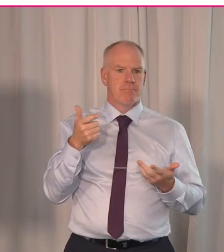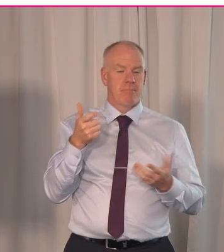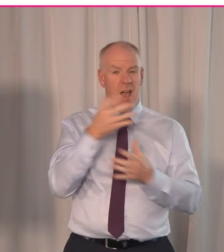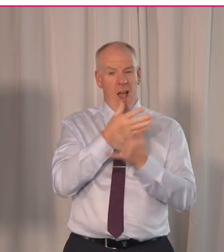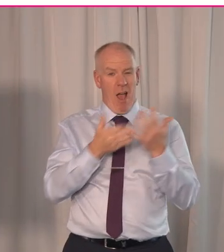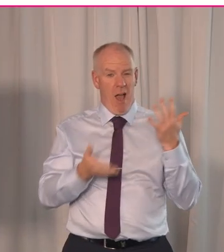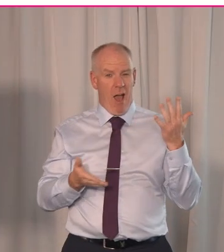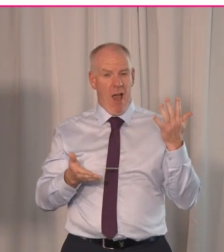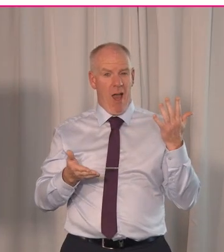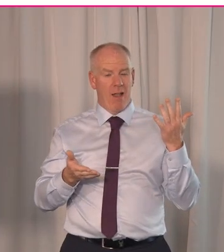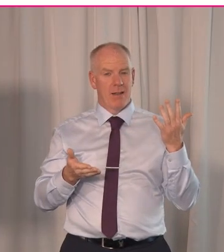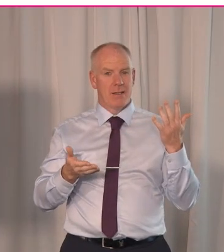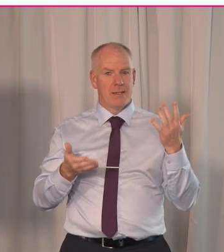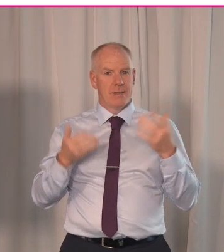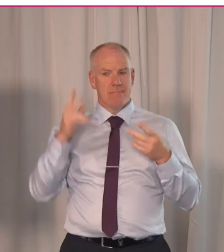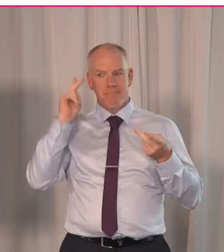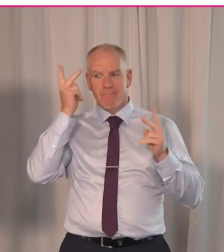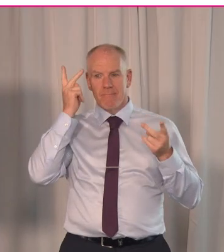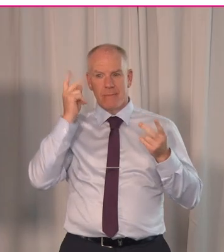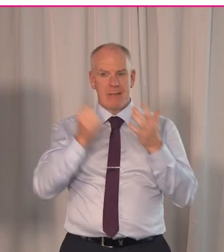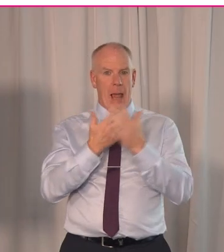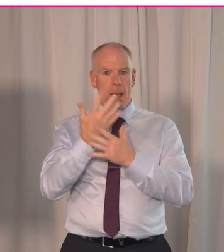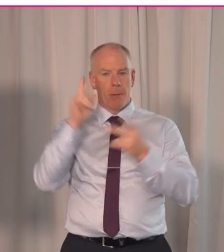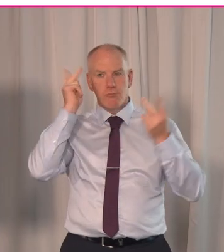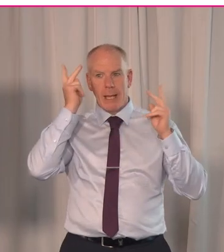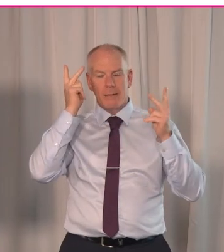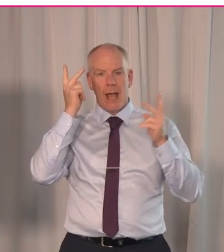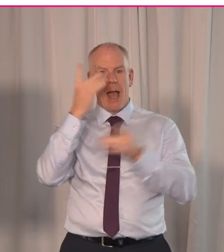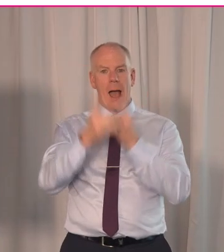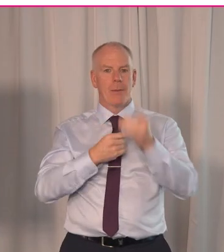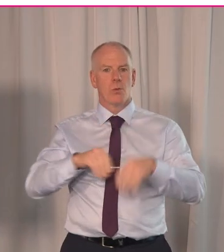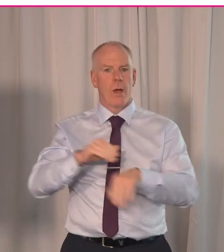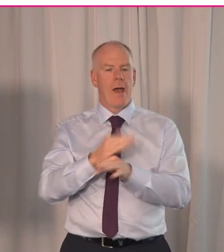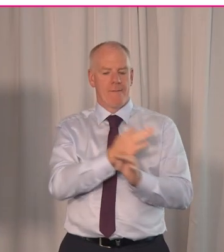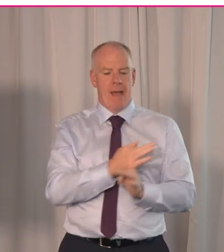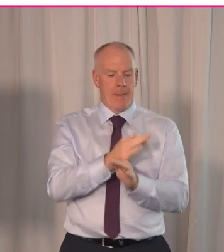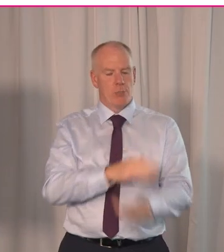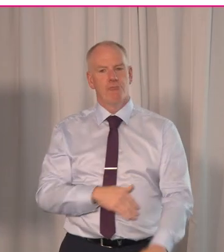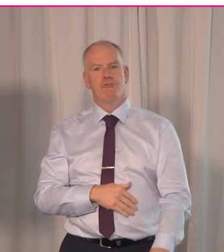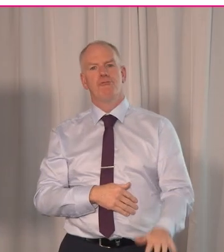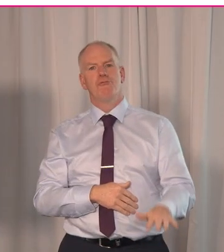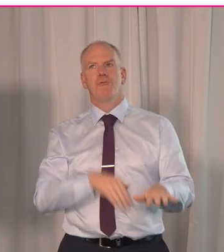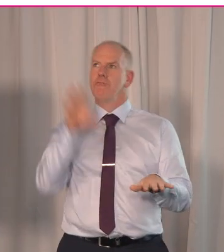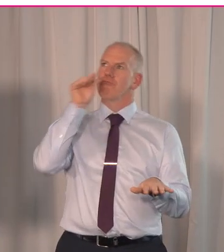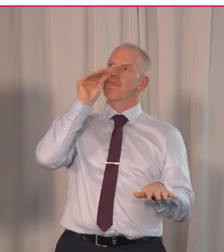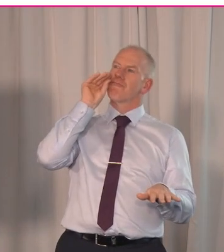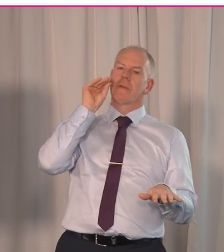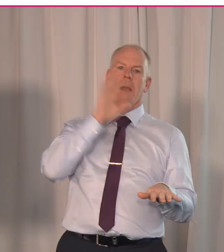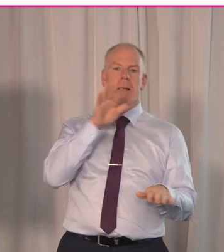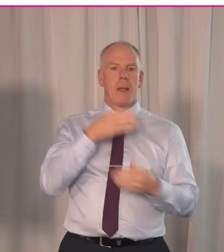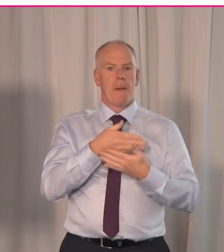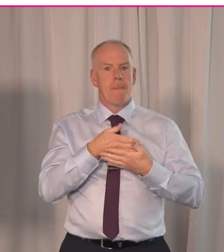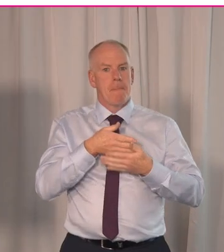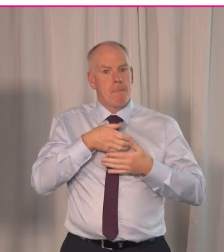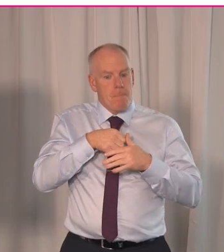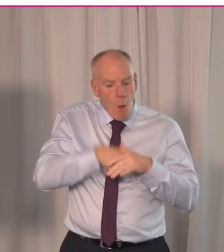of the developmental things that happen for us in our family. So in a way, the moment of birth is the